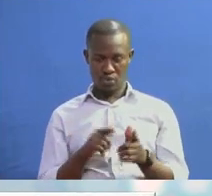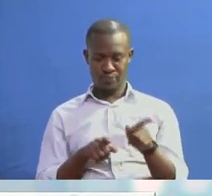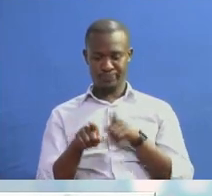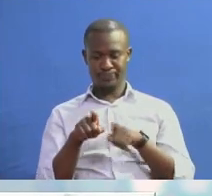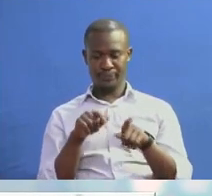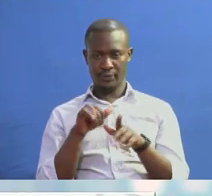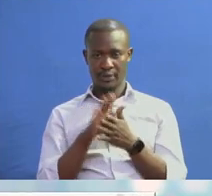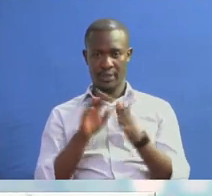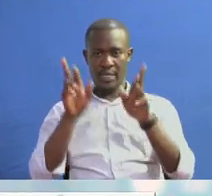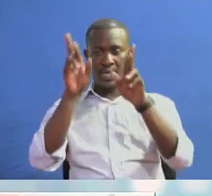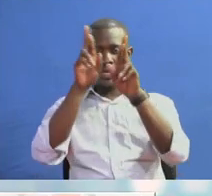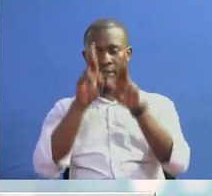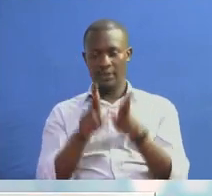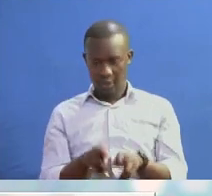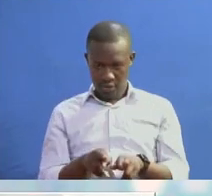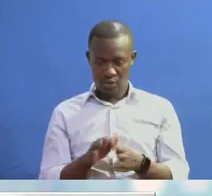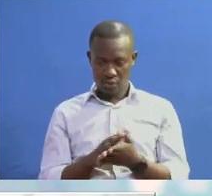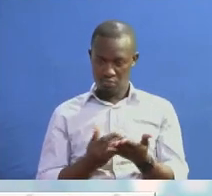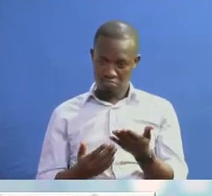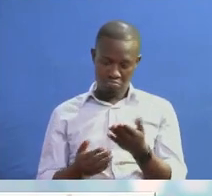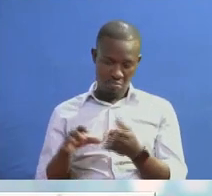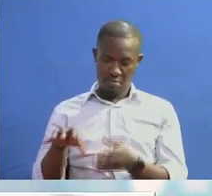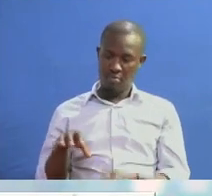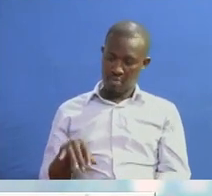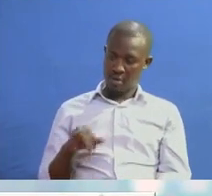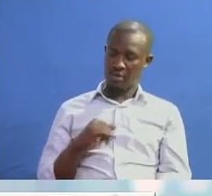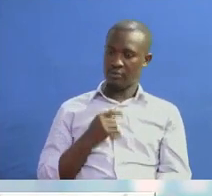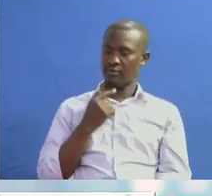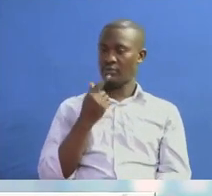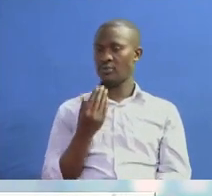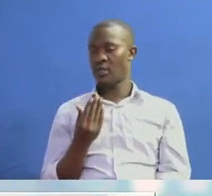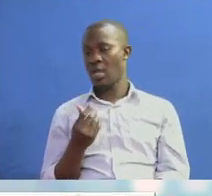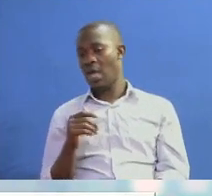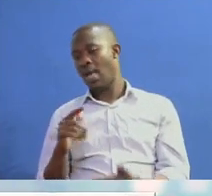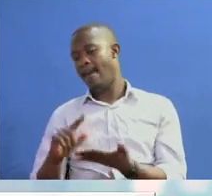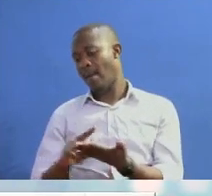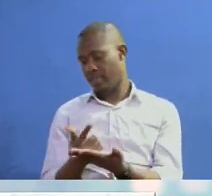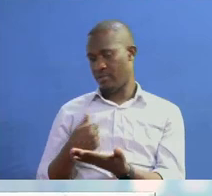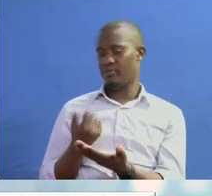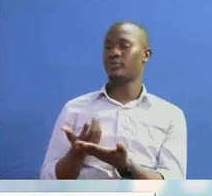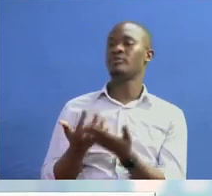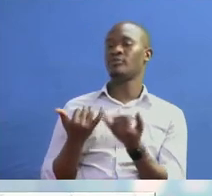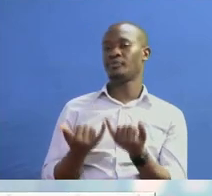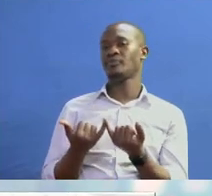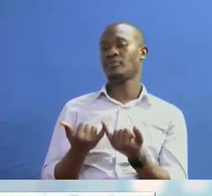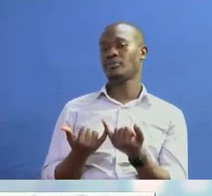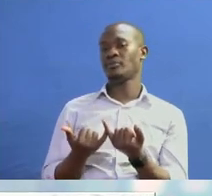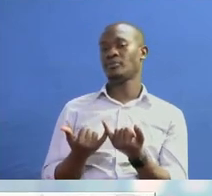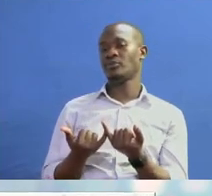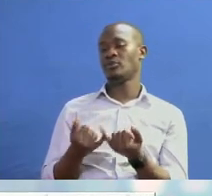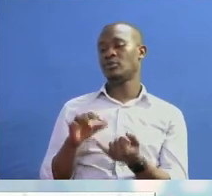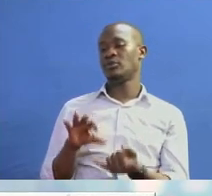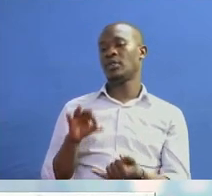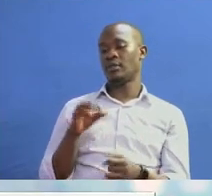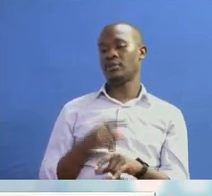is to international market. So anyway, in short, what I'm saying is that some results will be recent and some will be, it will take